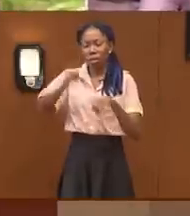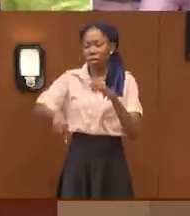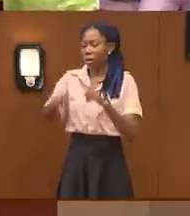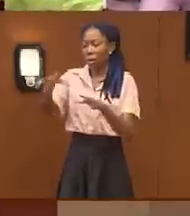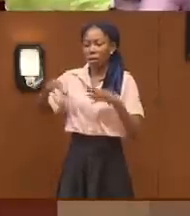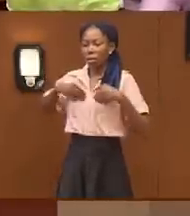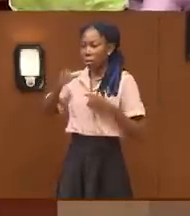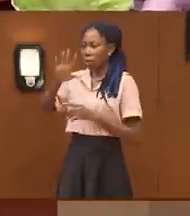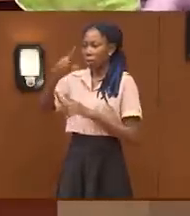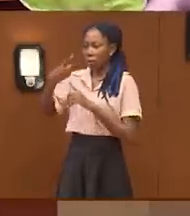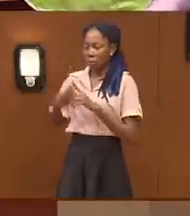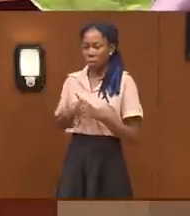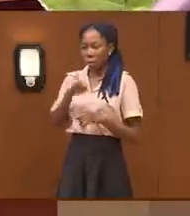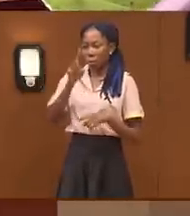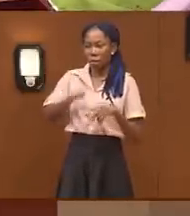5 months. Don't waste my time.